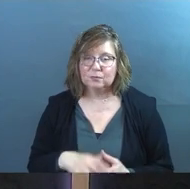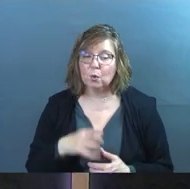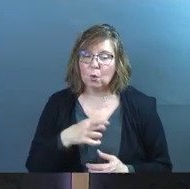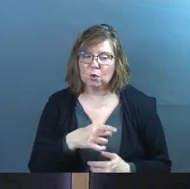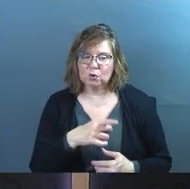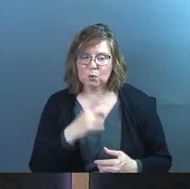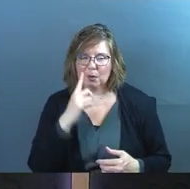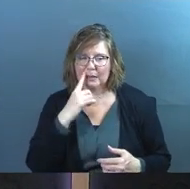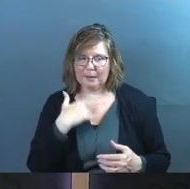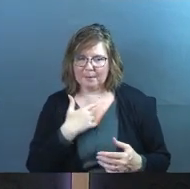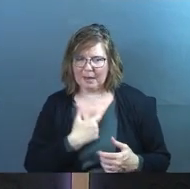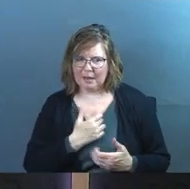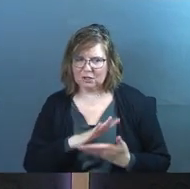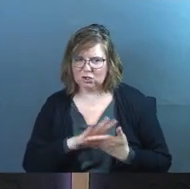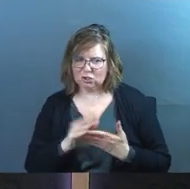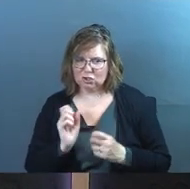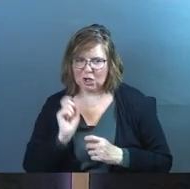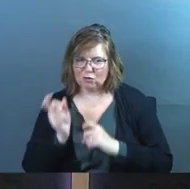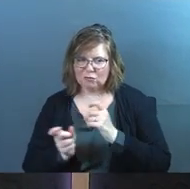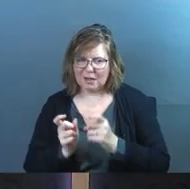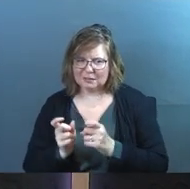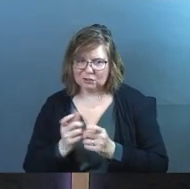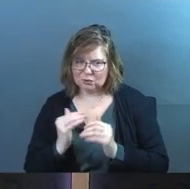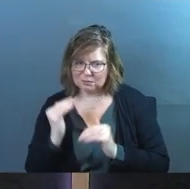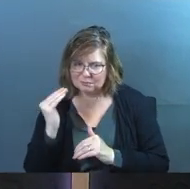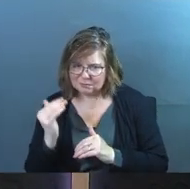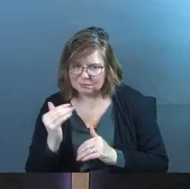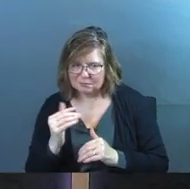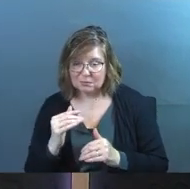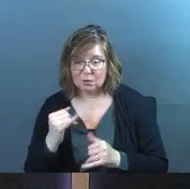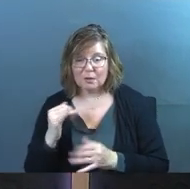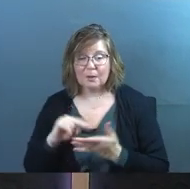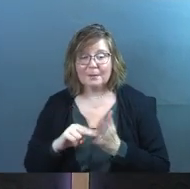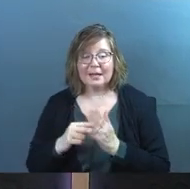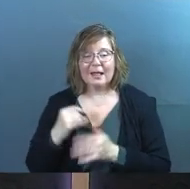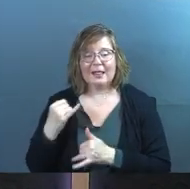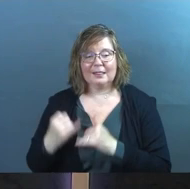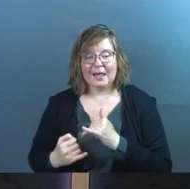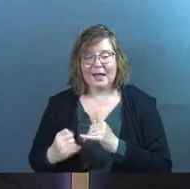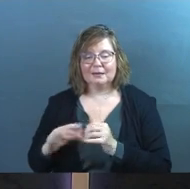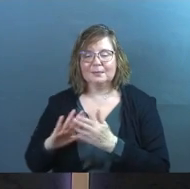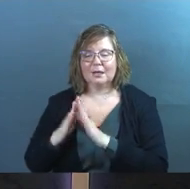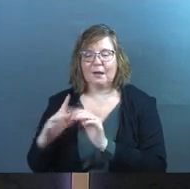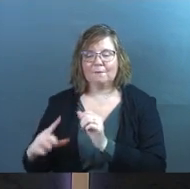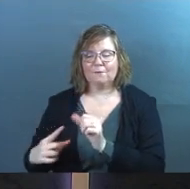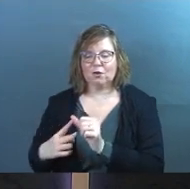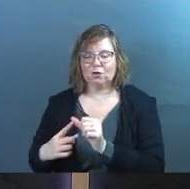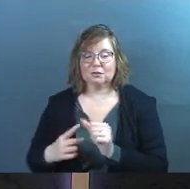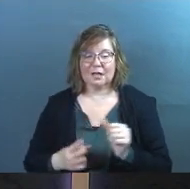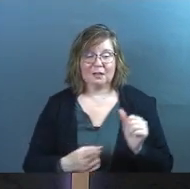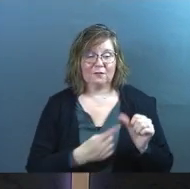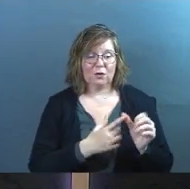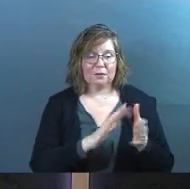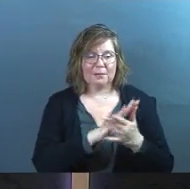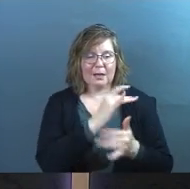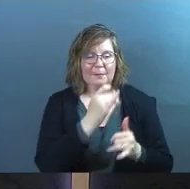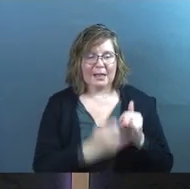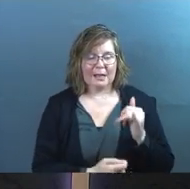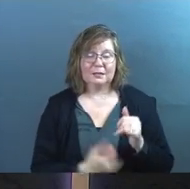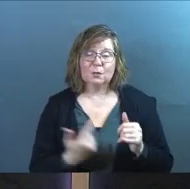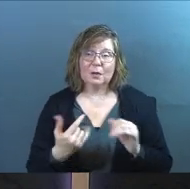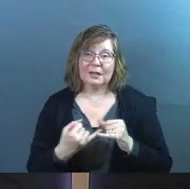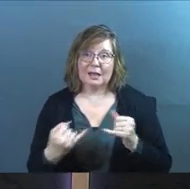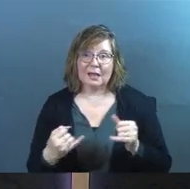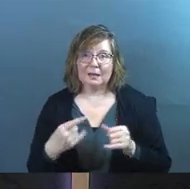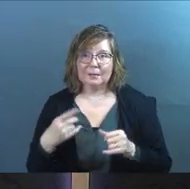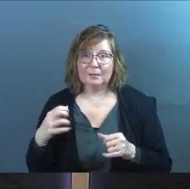Or do you begrudge my generosity? So the last will be first and the first last. That's one of those lines.